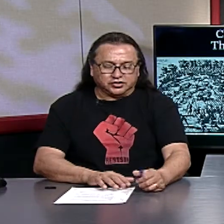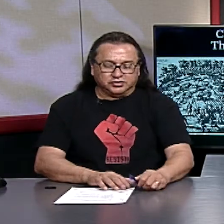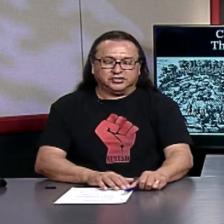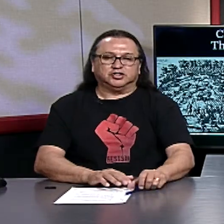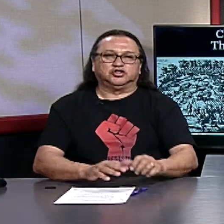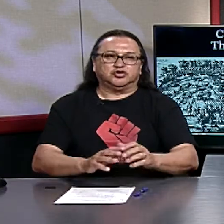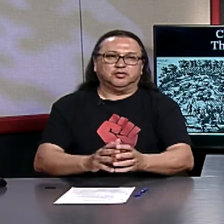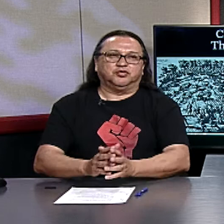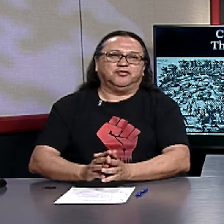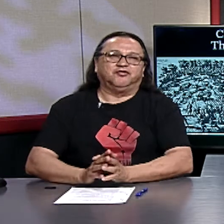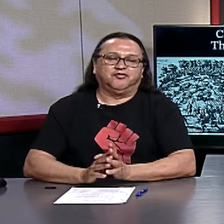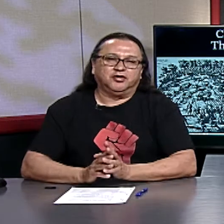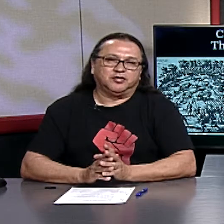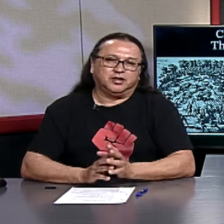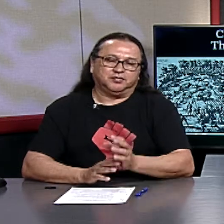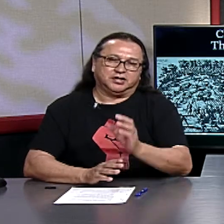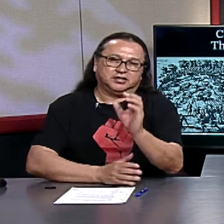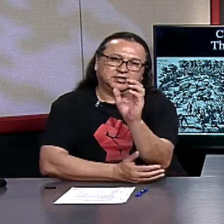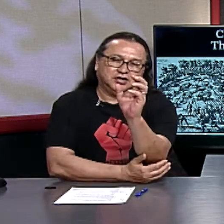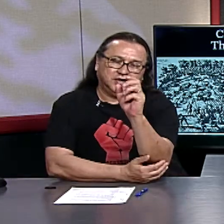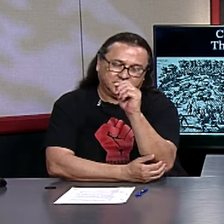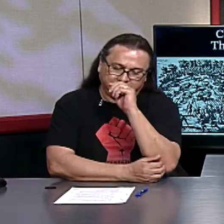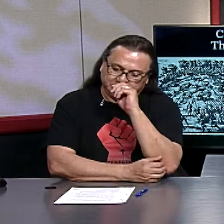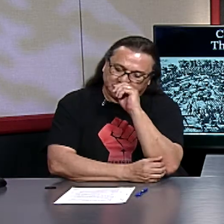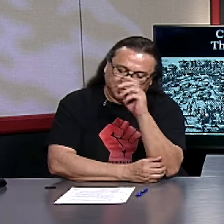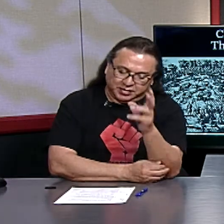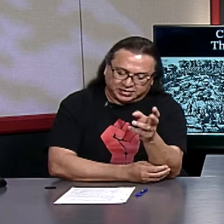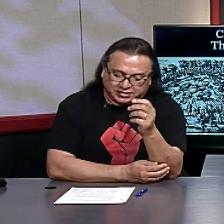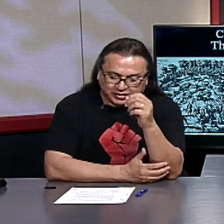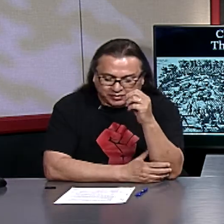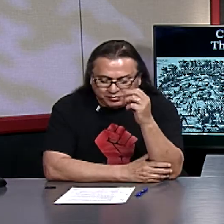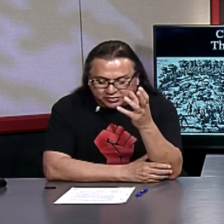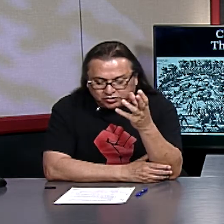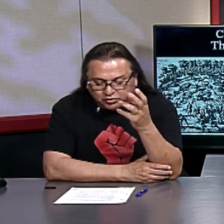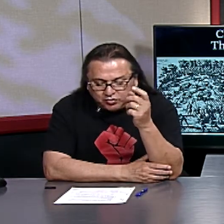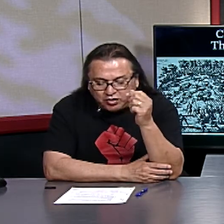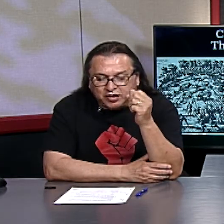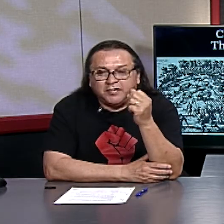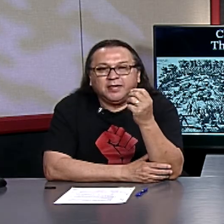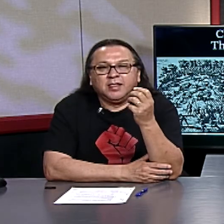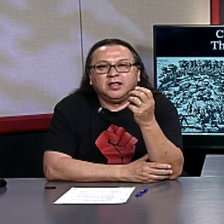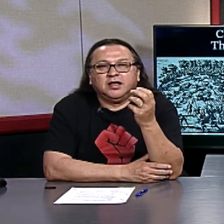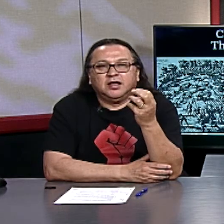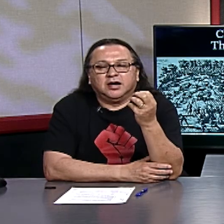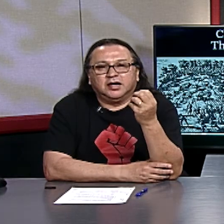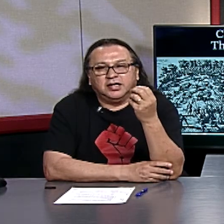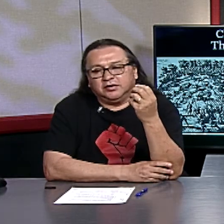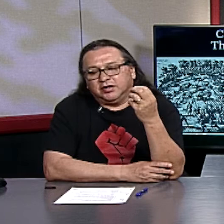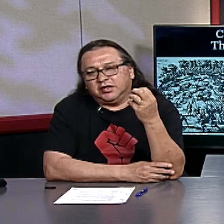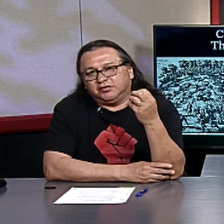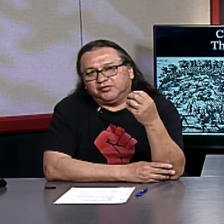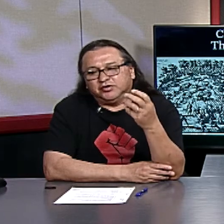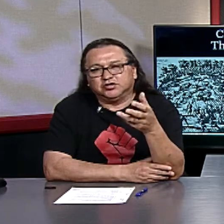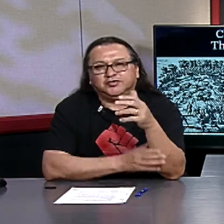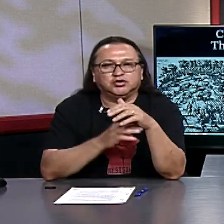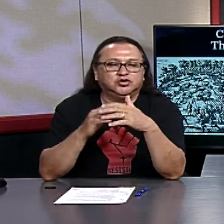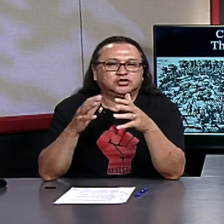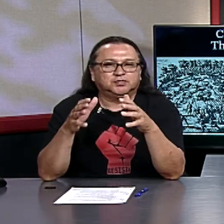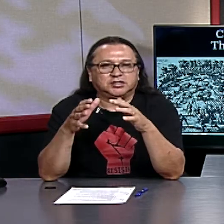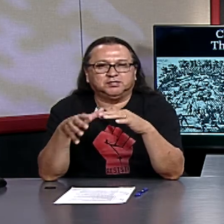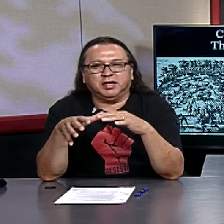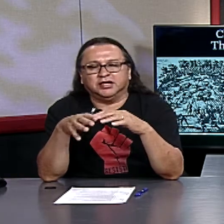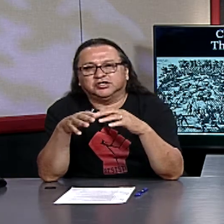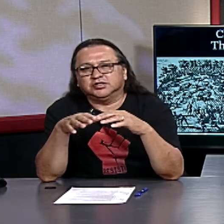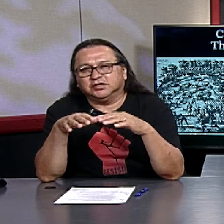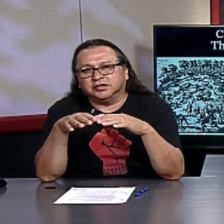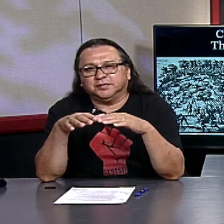I was to use this short, brief film clip because it honored Tenamaxle in the Mixto Noir. And for those of you who don't